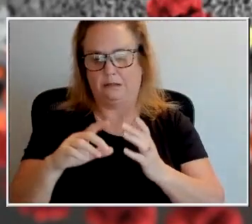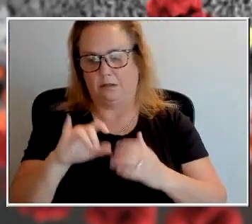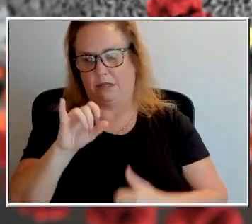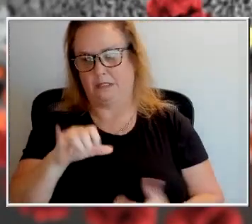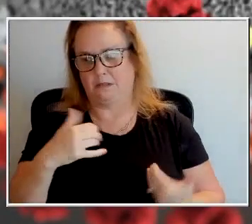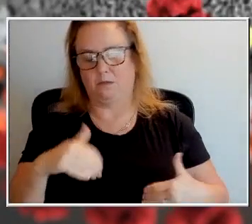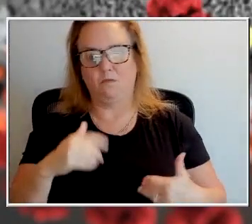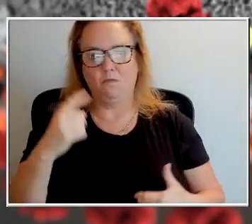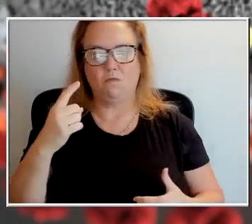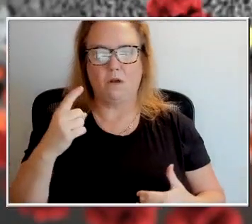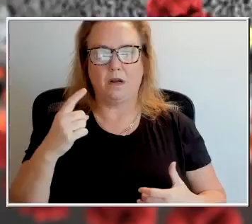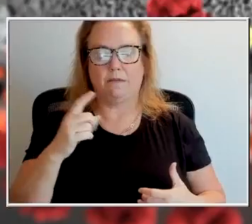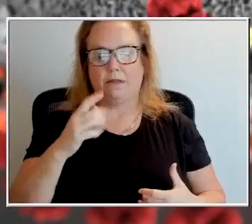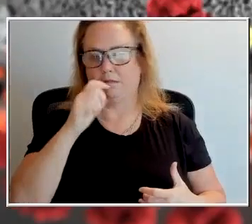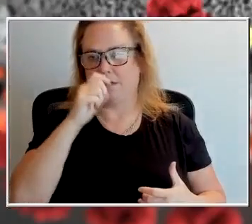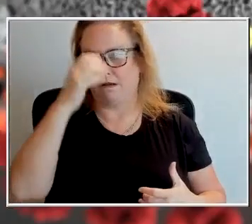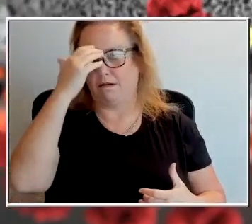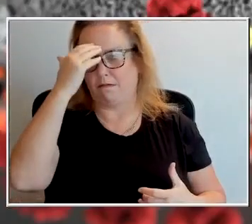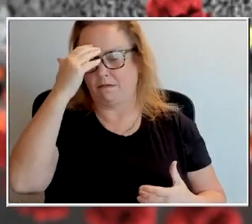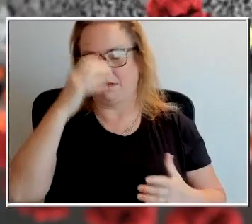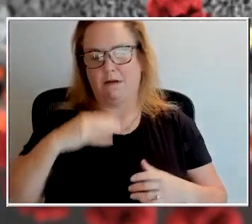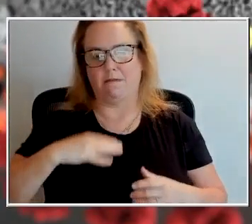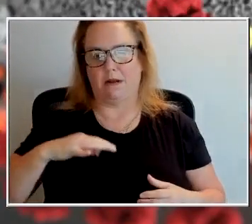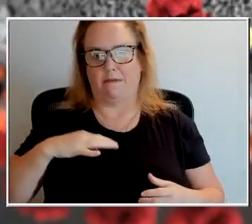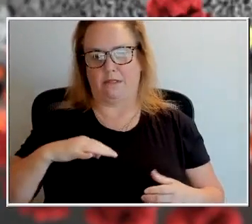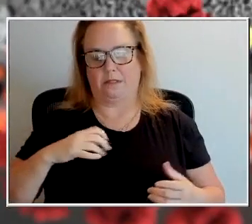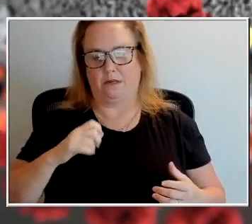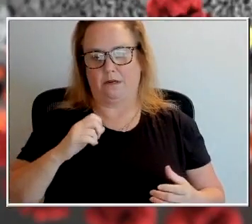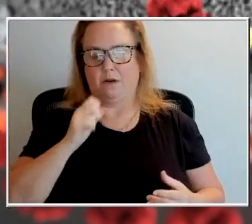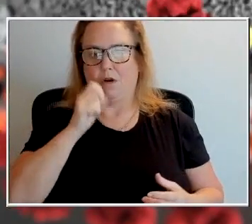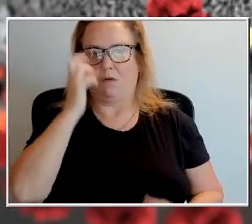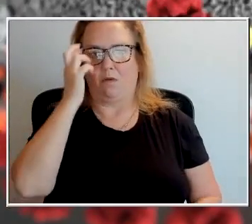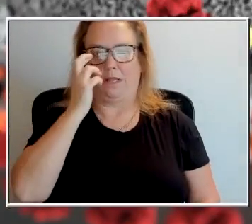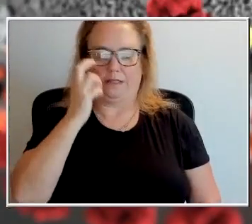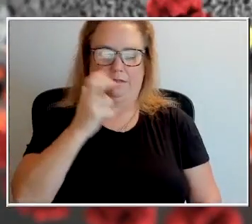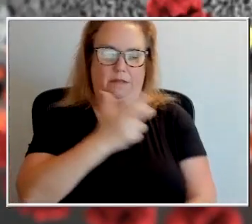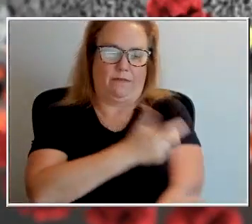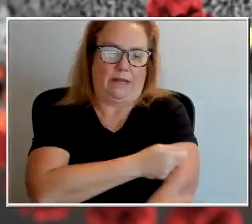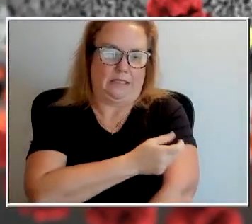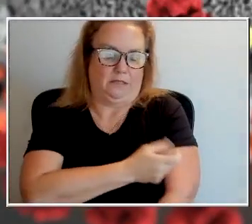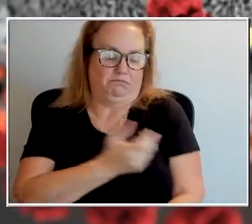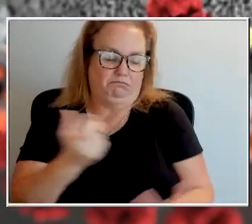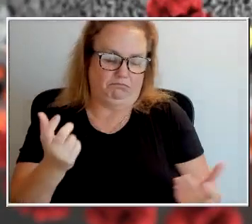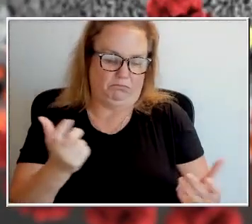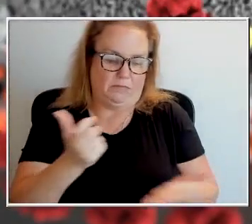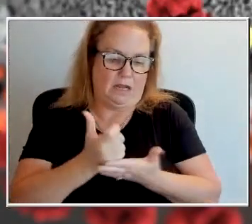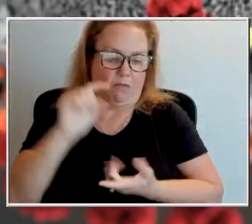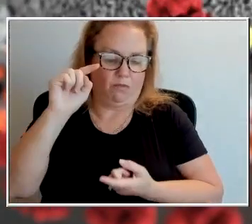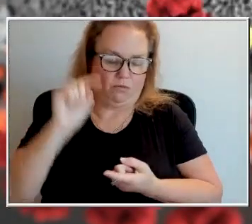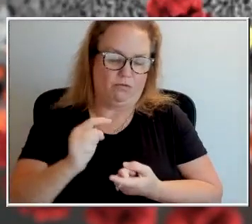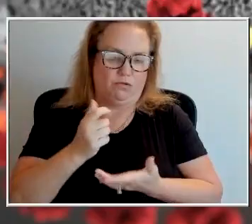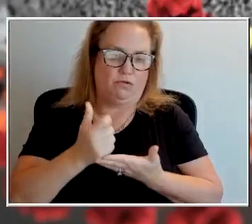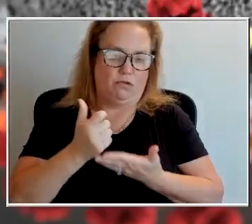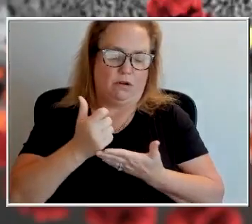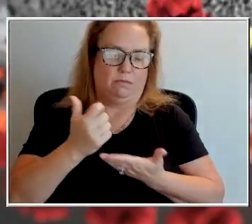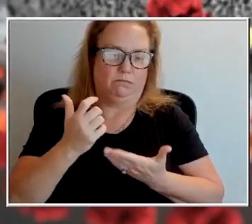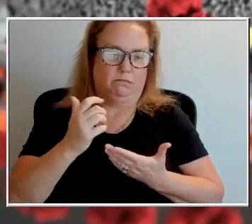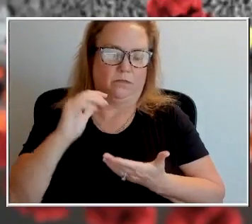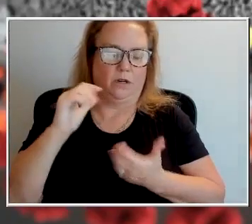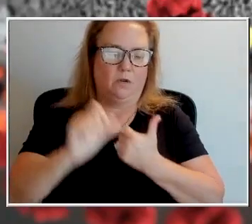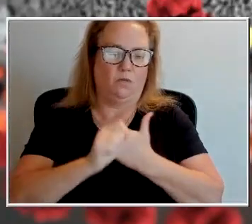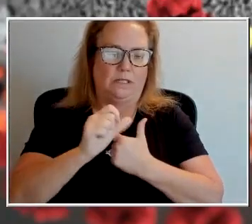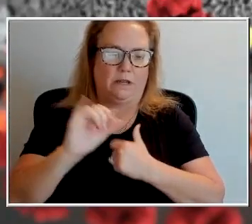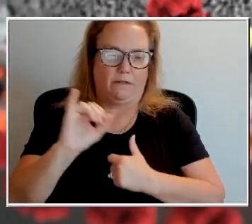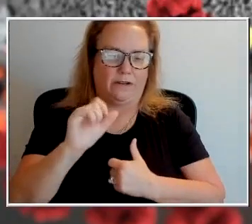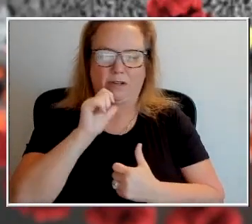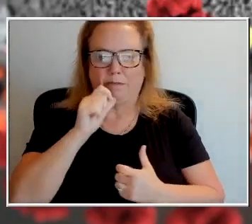the unknown benefits, or really unrealized benefits of the vaccine, is it does help reduce your risk of infection. But that is not the main